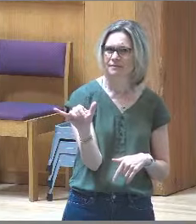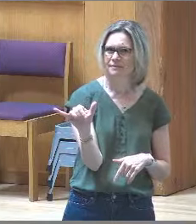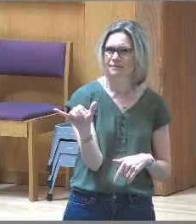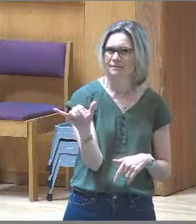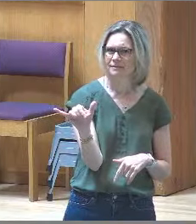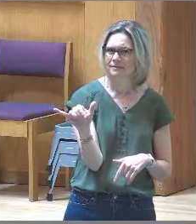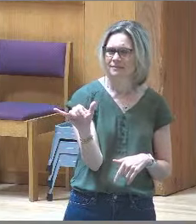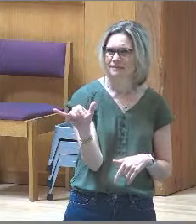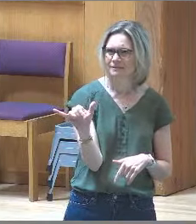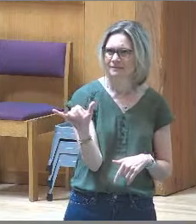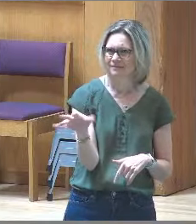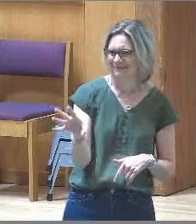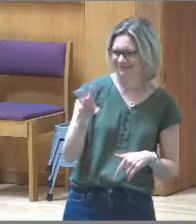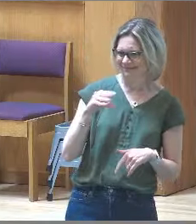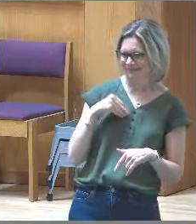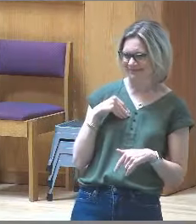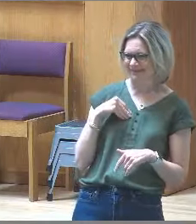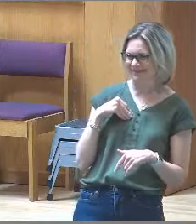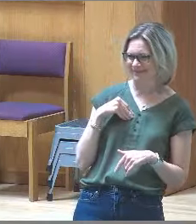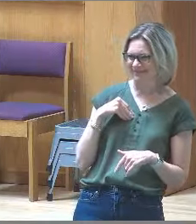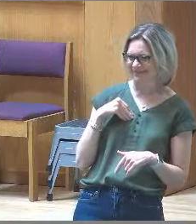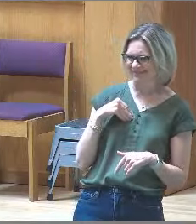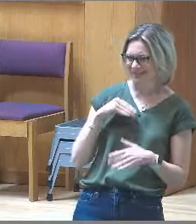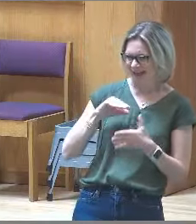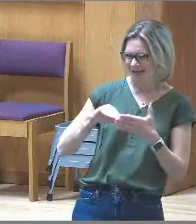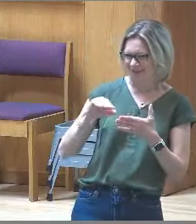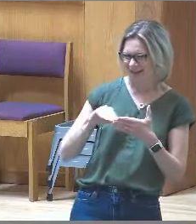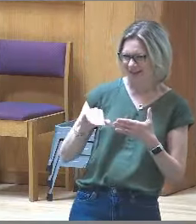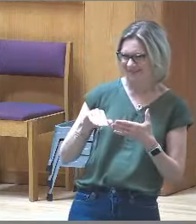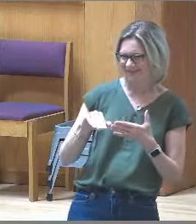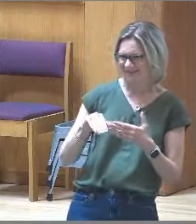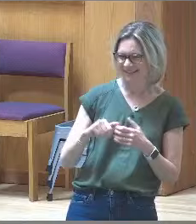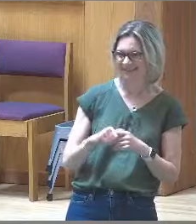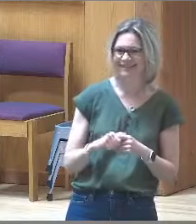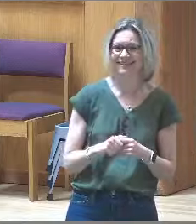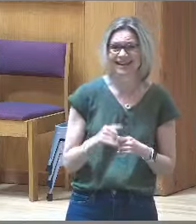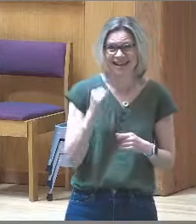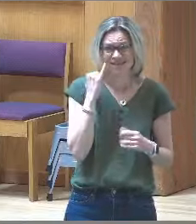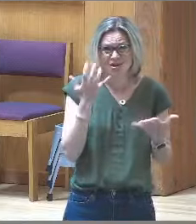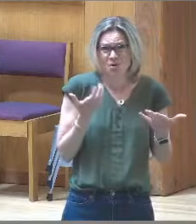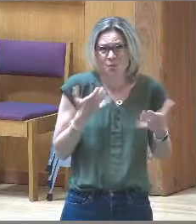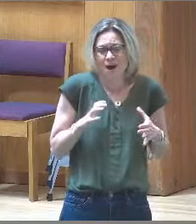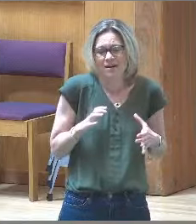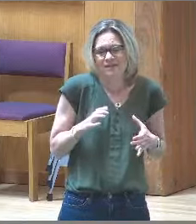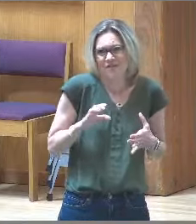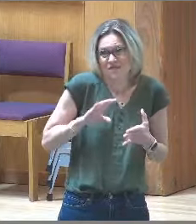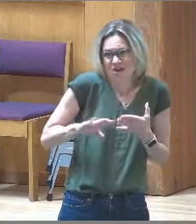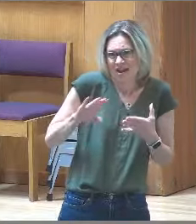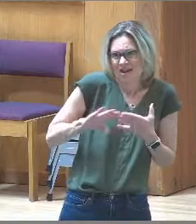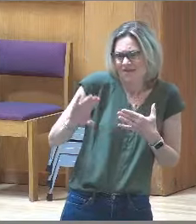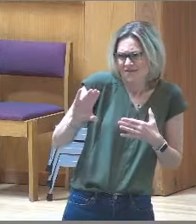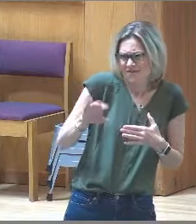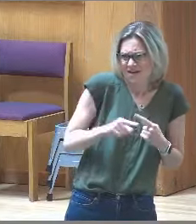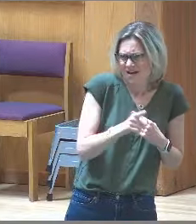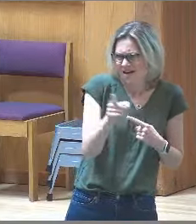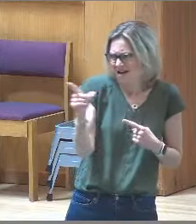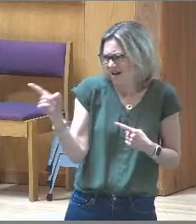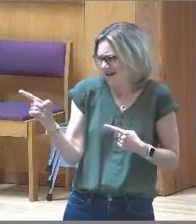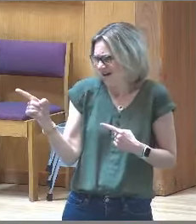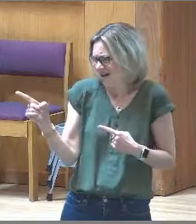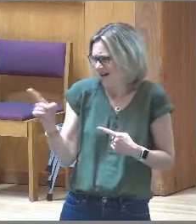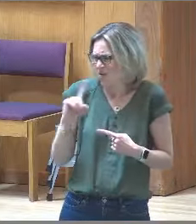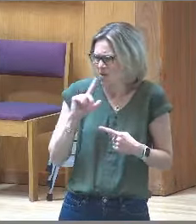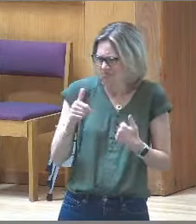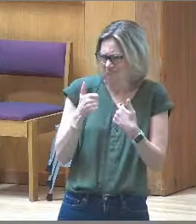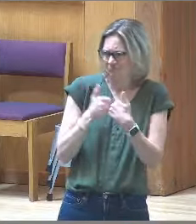receive when somebody tells us, I forgive you. If I don't want to forgive others, it's very hard when somebody